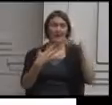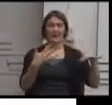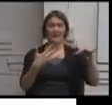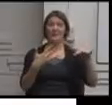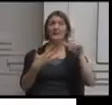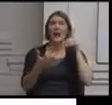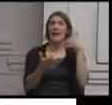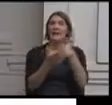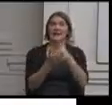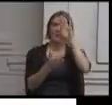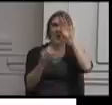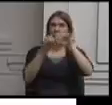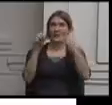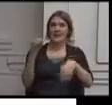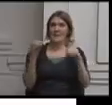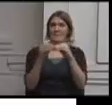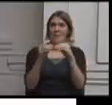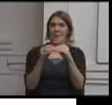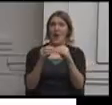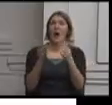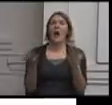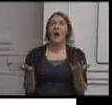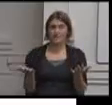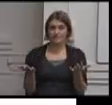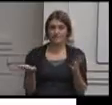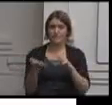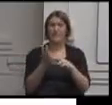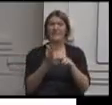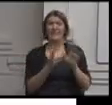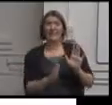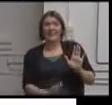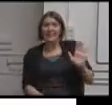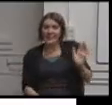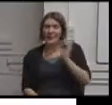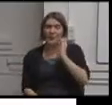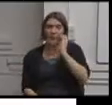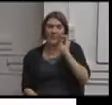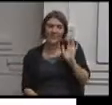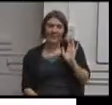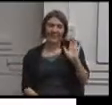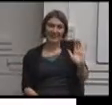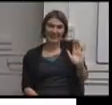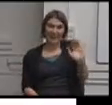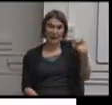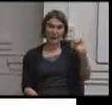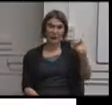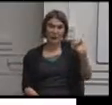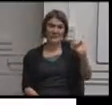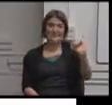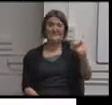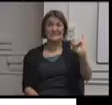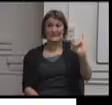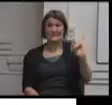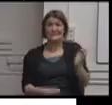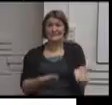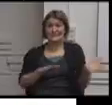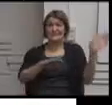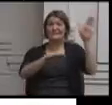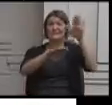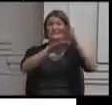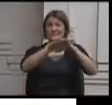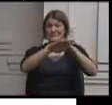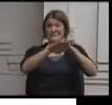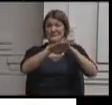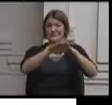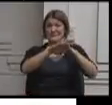5 road miles of a fire station, it's anticipated that their residential homeowners insurance would grow